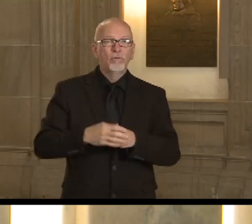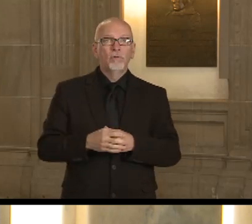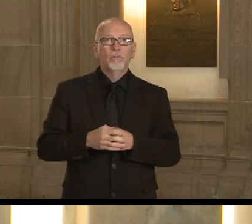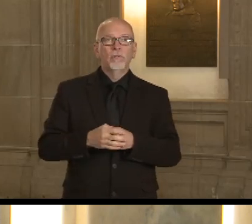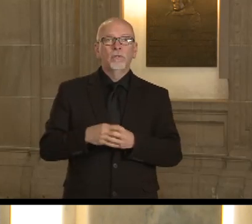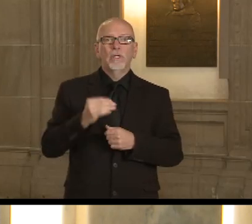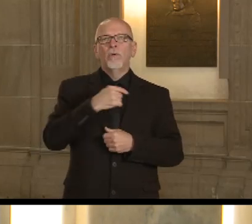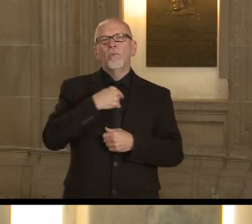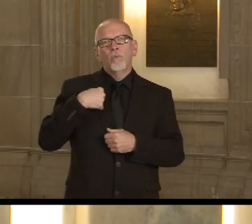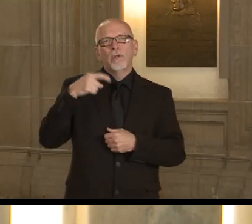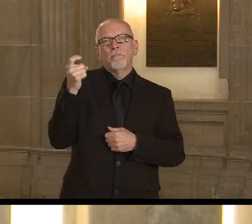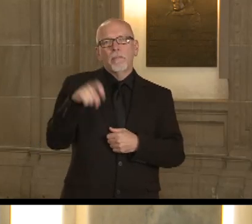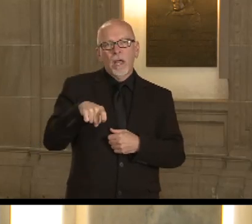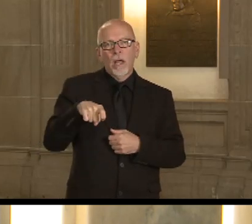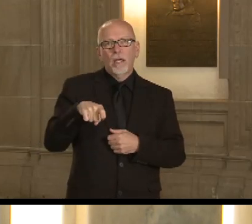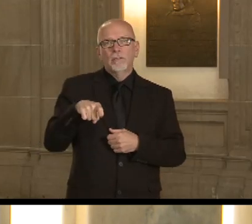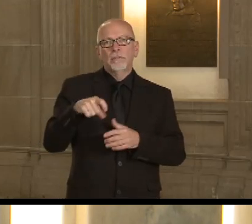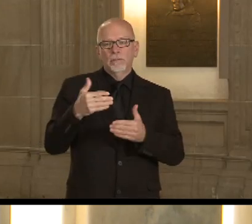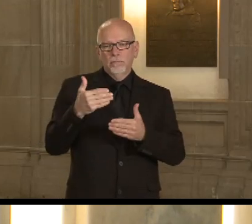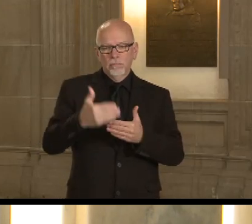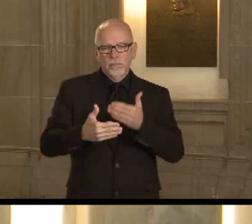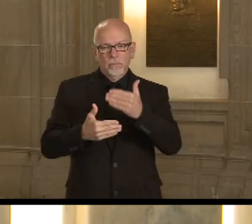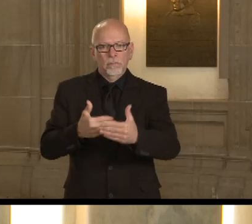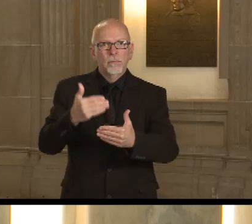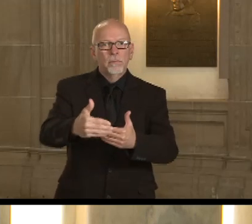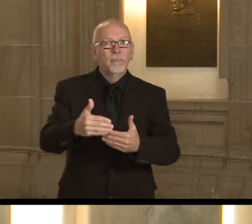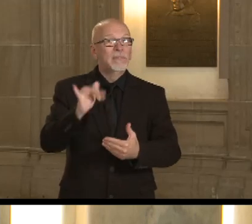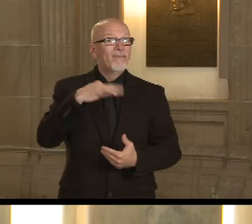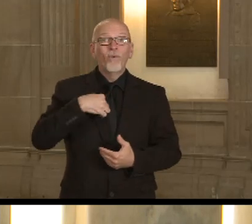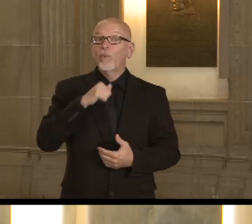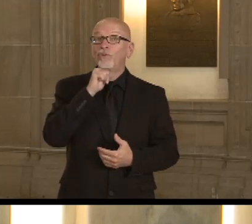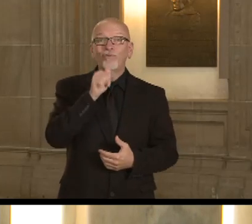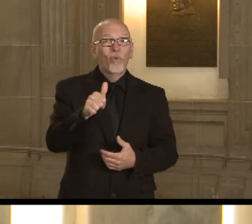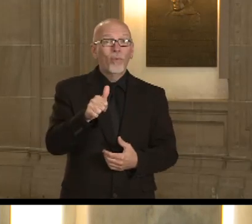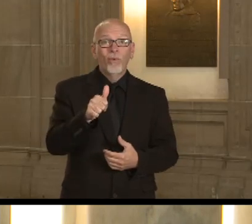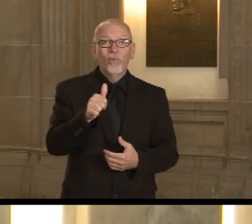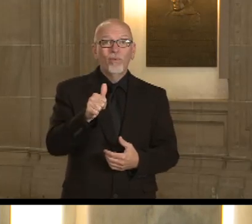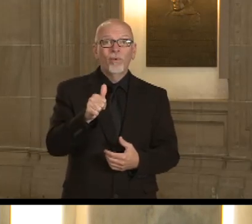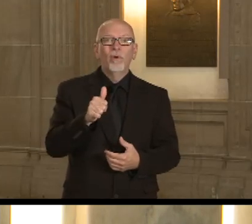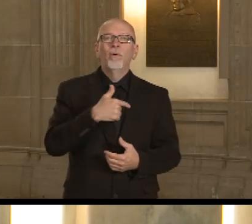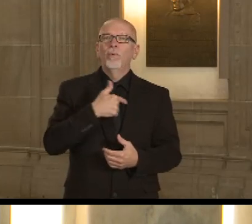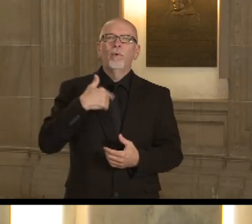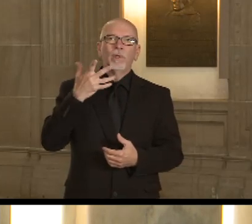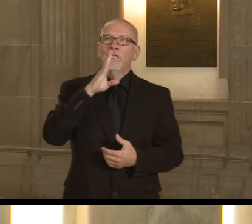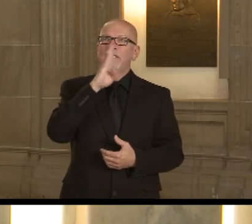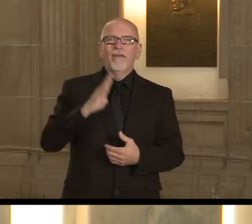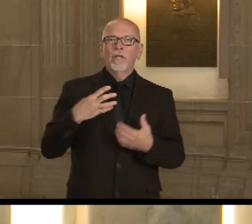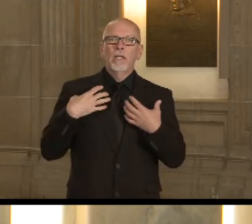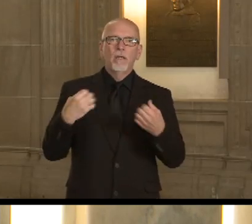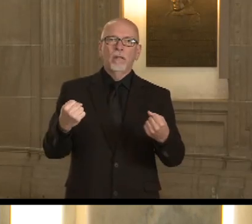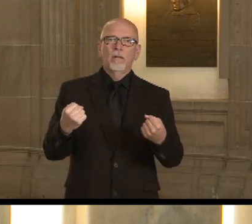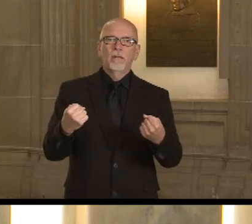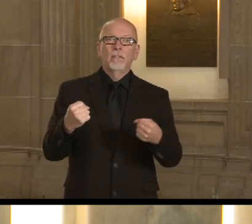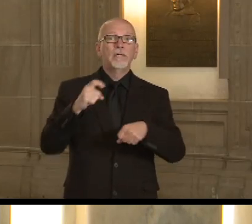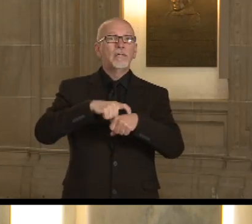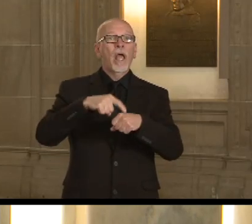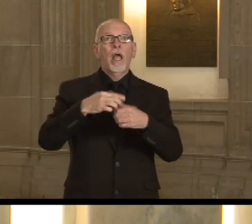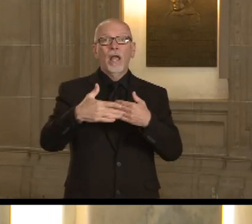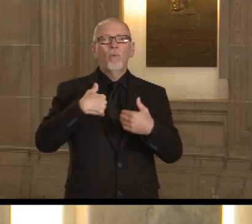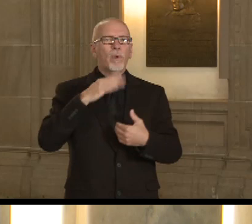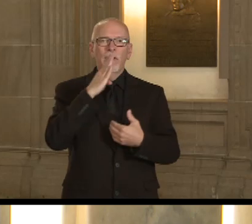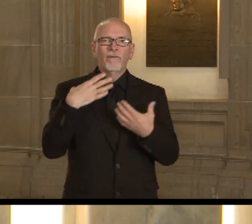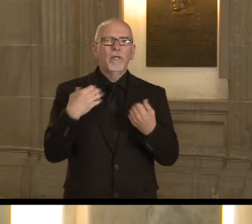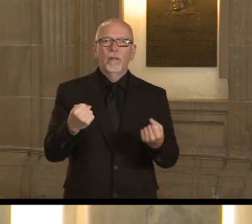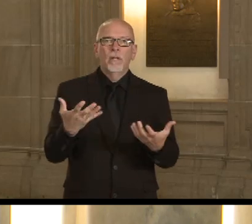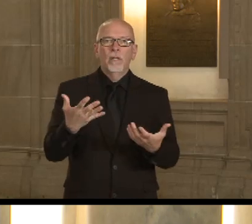we must take a step forward. If we don't, we will never heal as time goes on, and